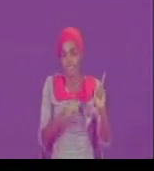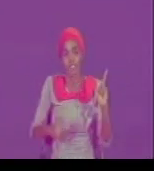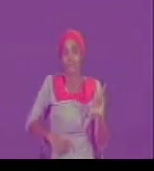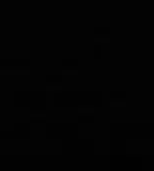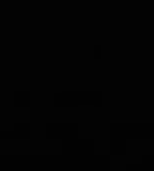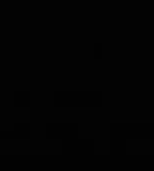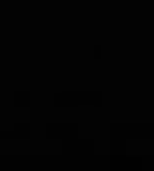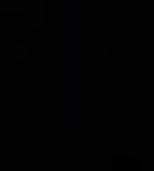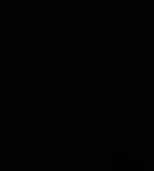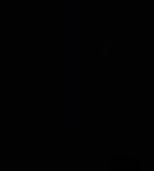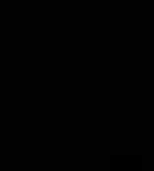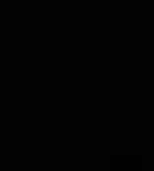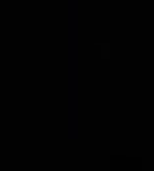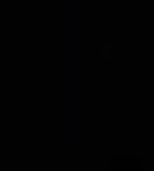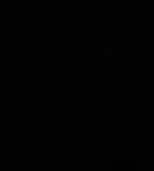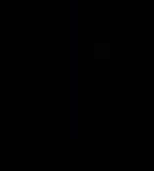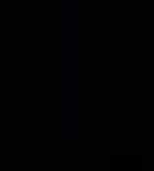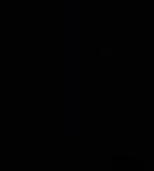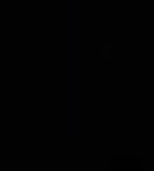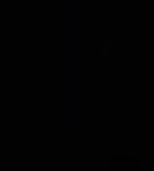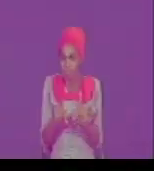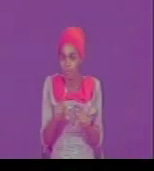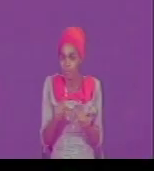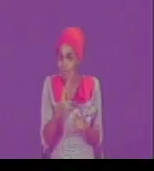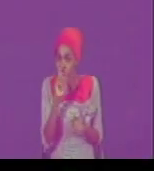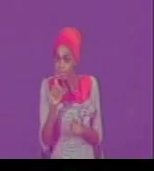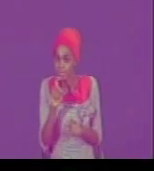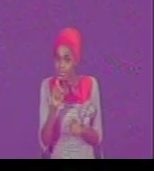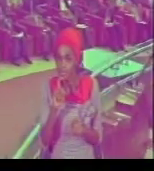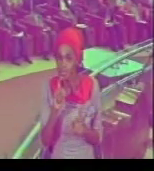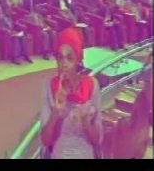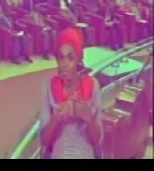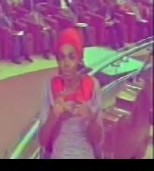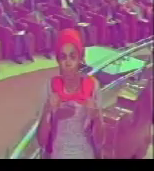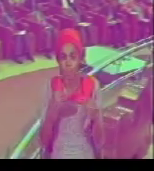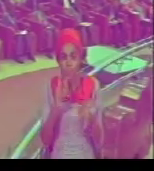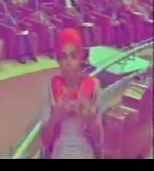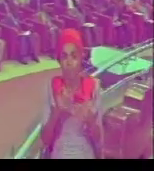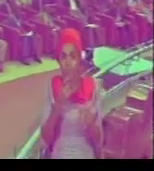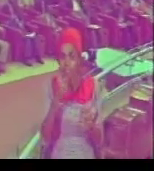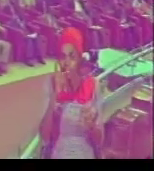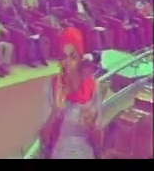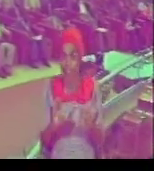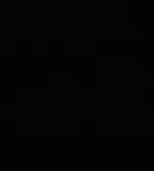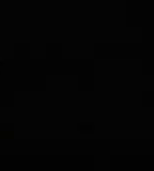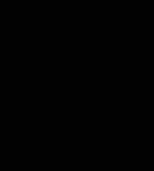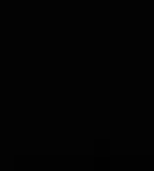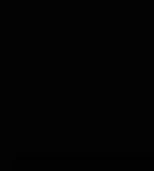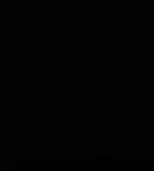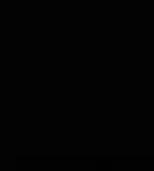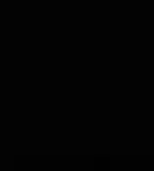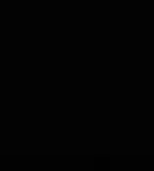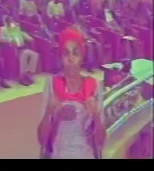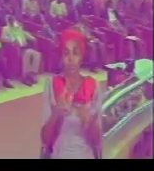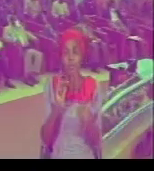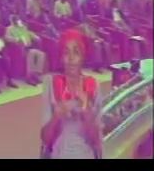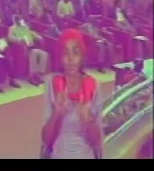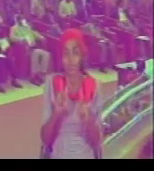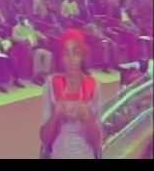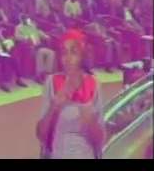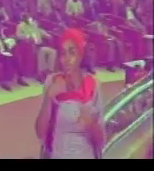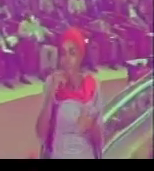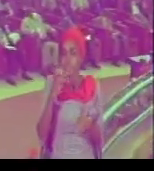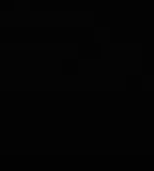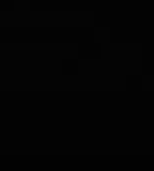many people? How many people? Who is going to experience the goodness of God